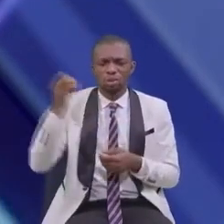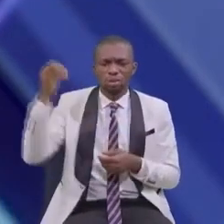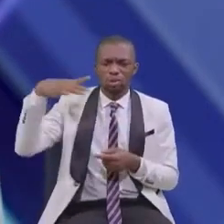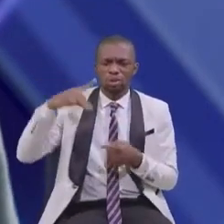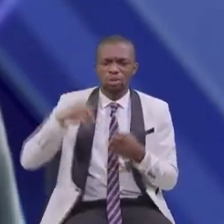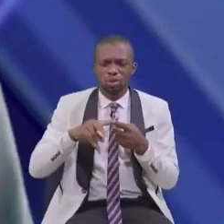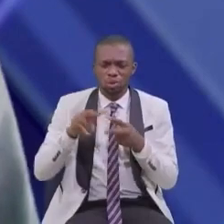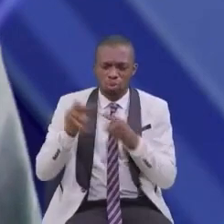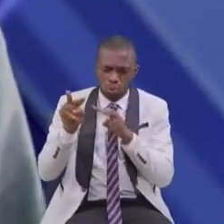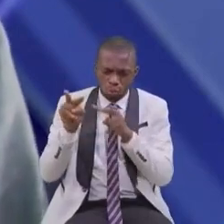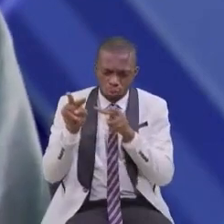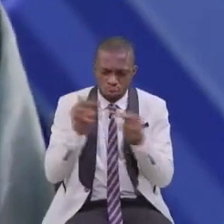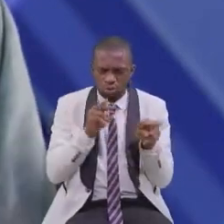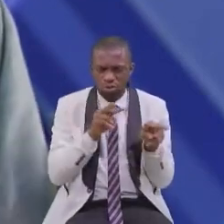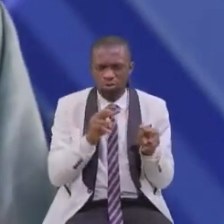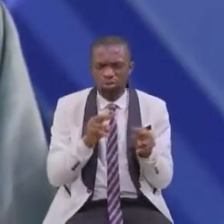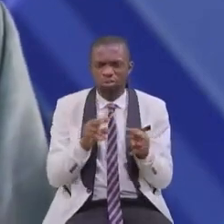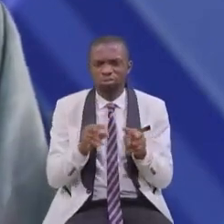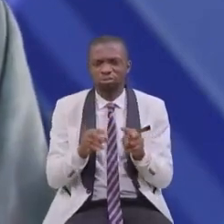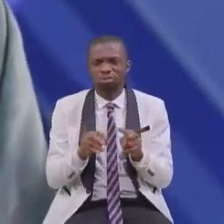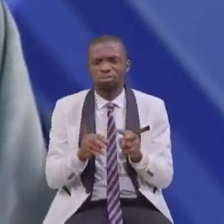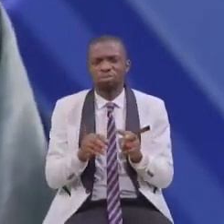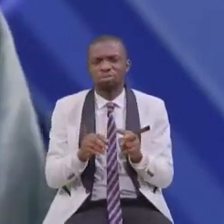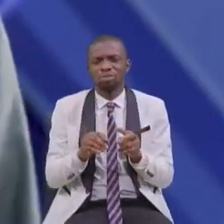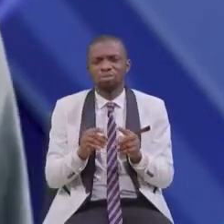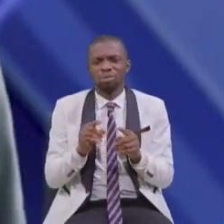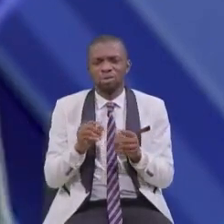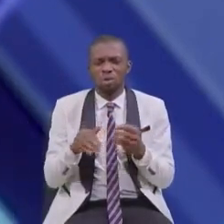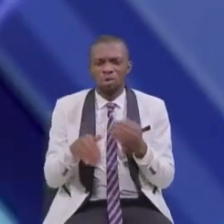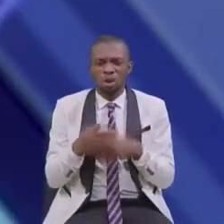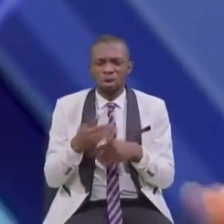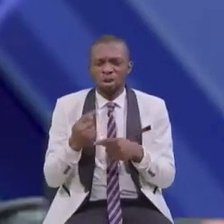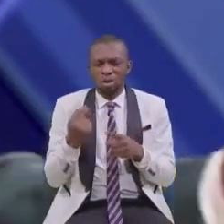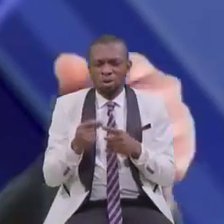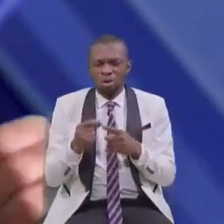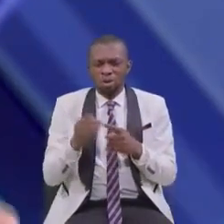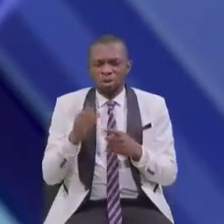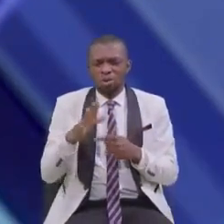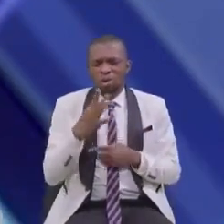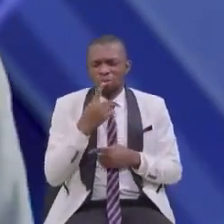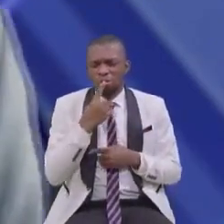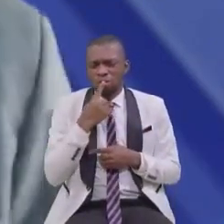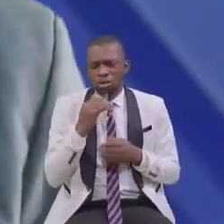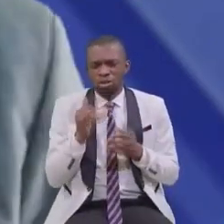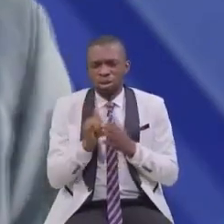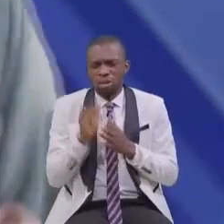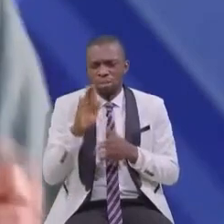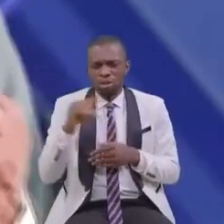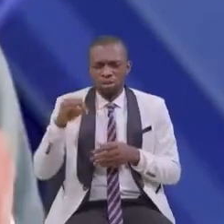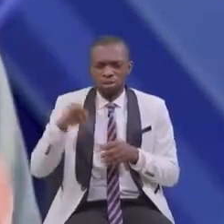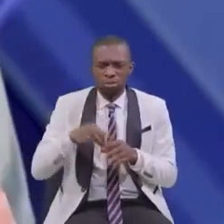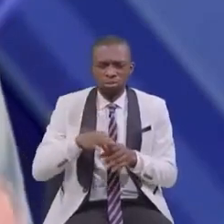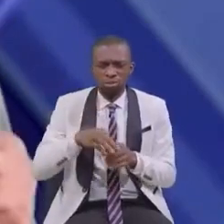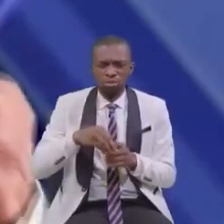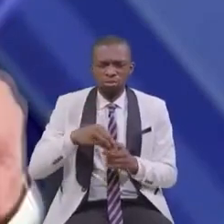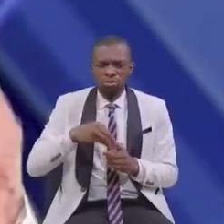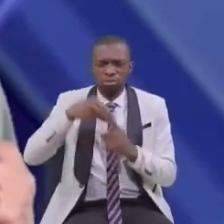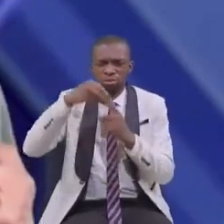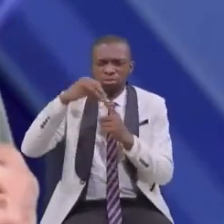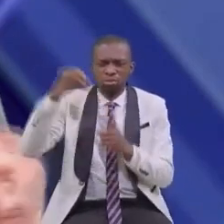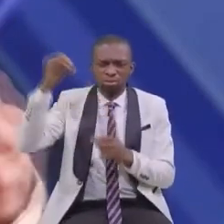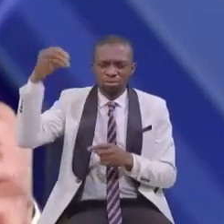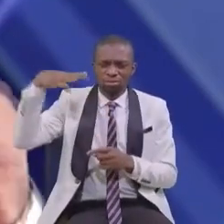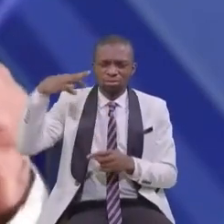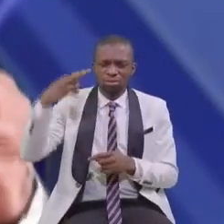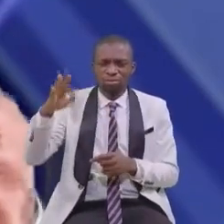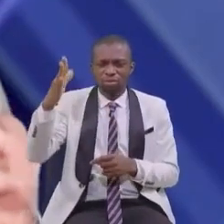To watch, simple, to watch over the words of our mouth, so that by the special grace of God, we will not speak